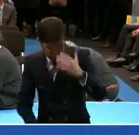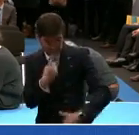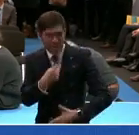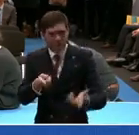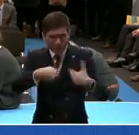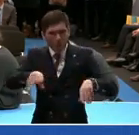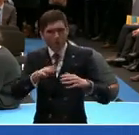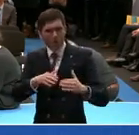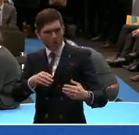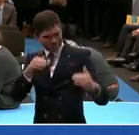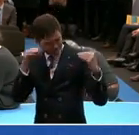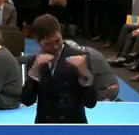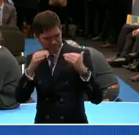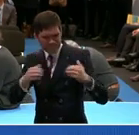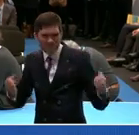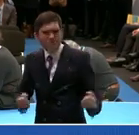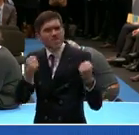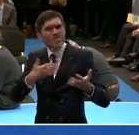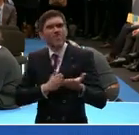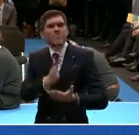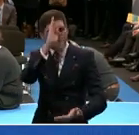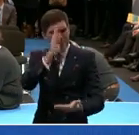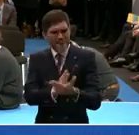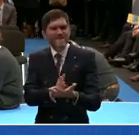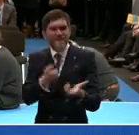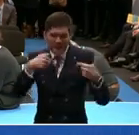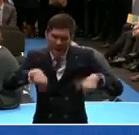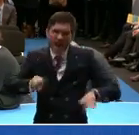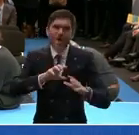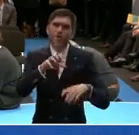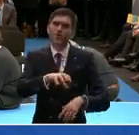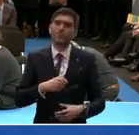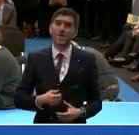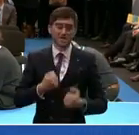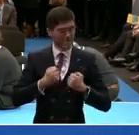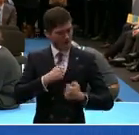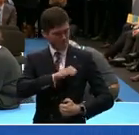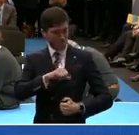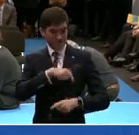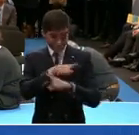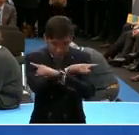meet them, strengthened by our belief in our country. That is my promise to you,